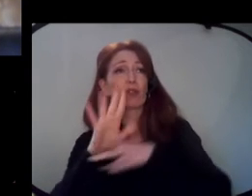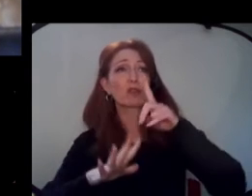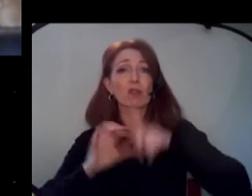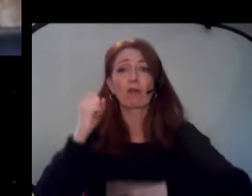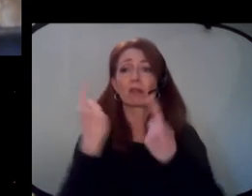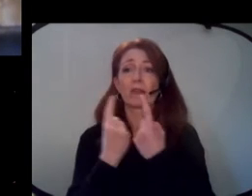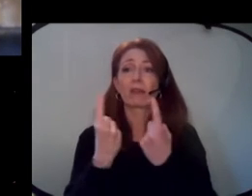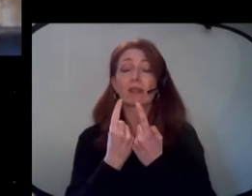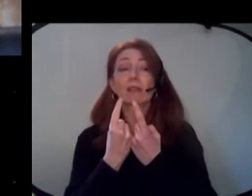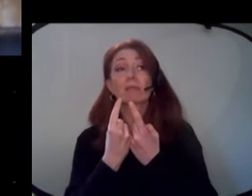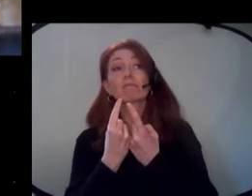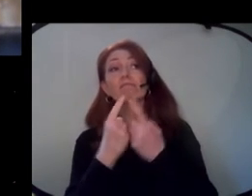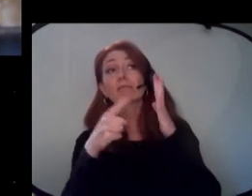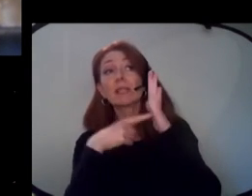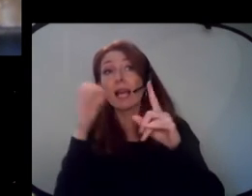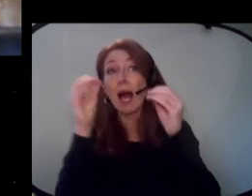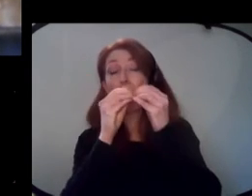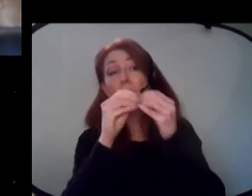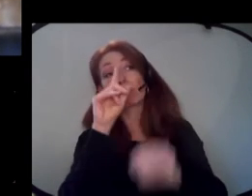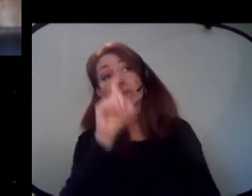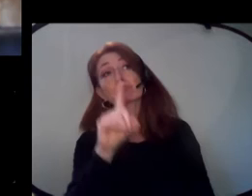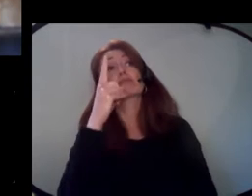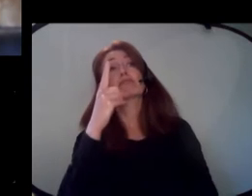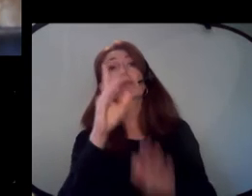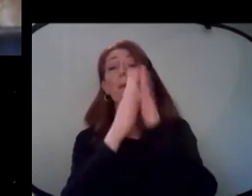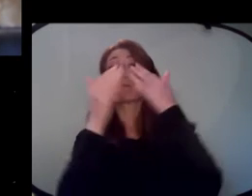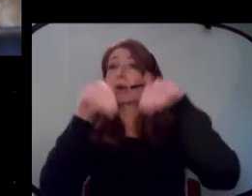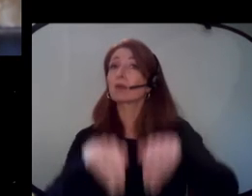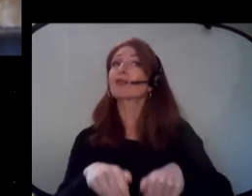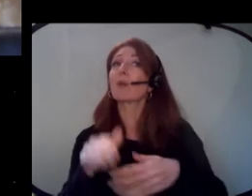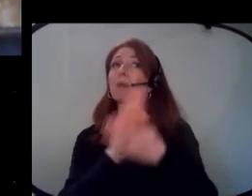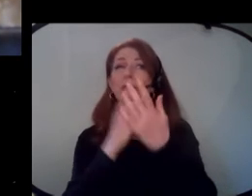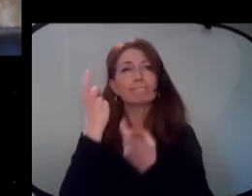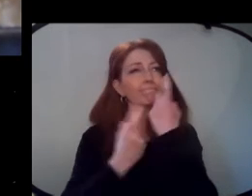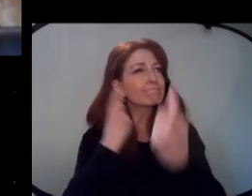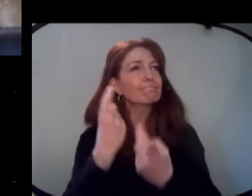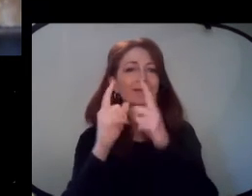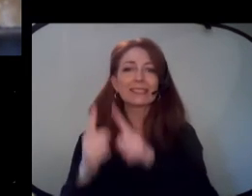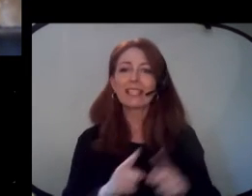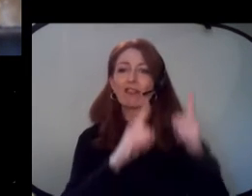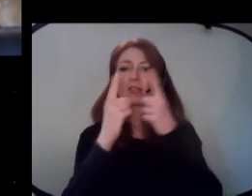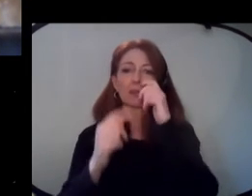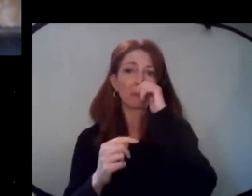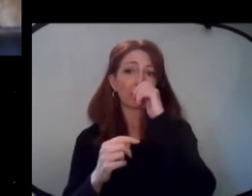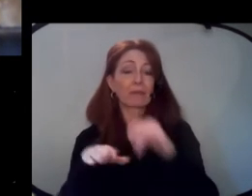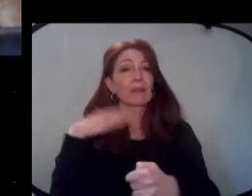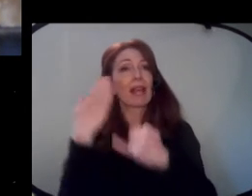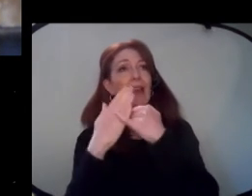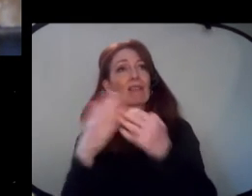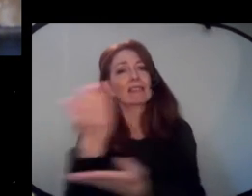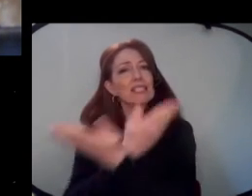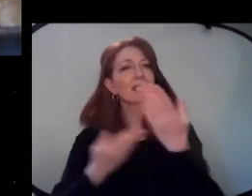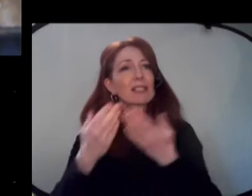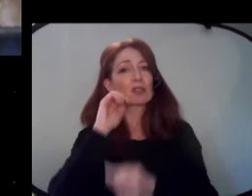tab with a link to the bookshop where you can browse a range of titles by the festival's many speakers. At the end of the discussion, there'll be a